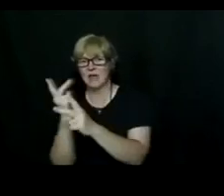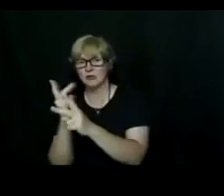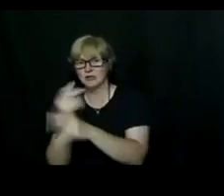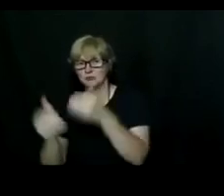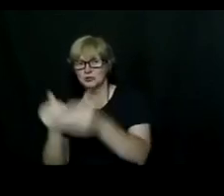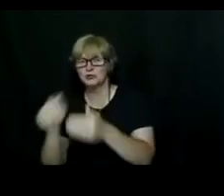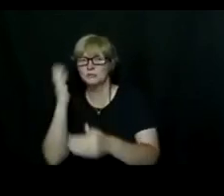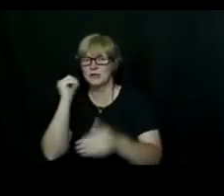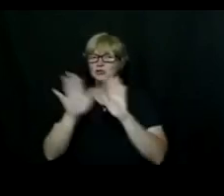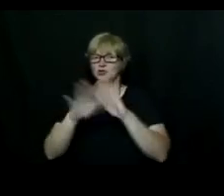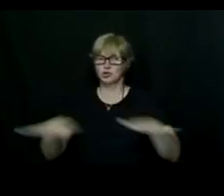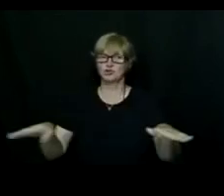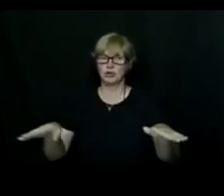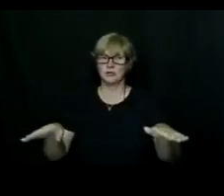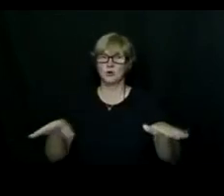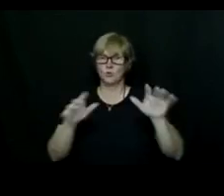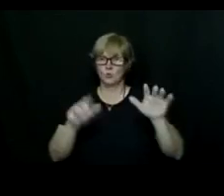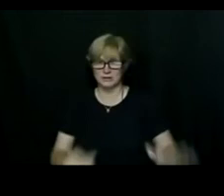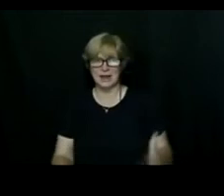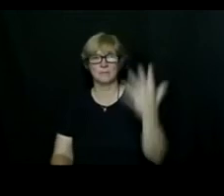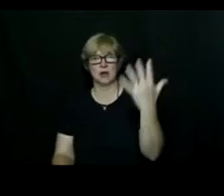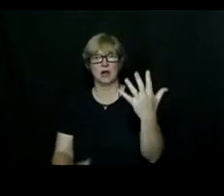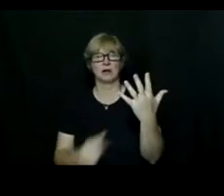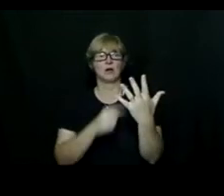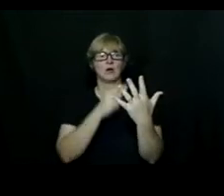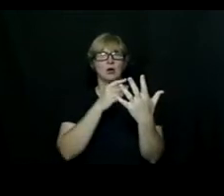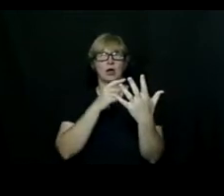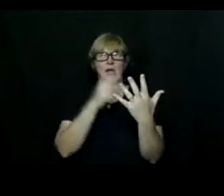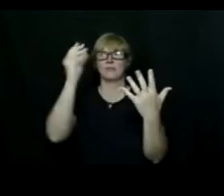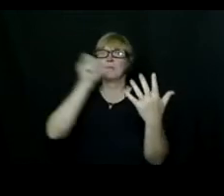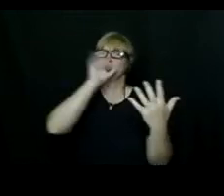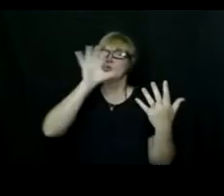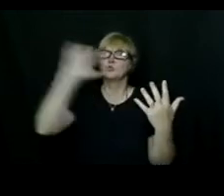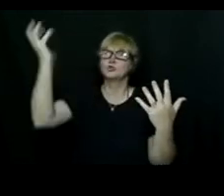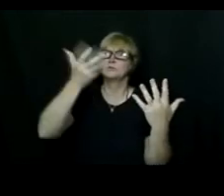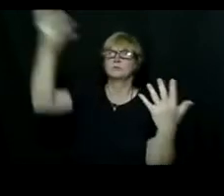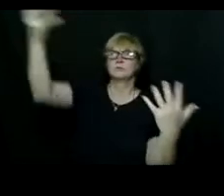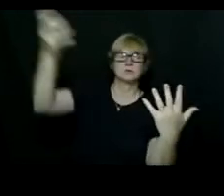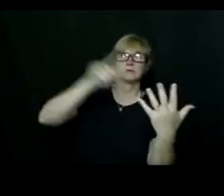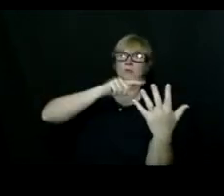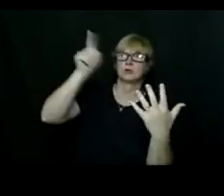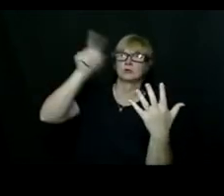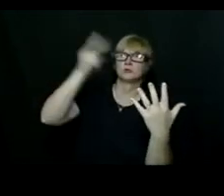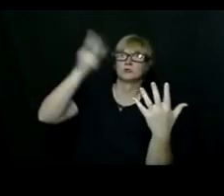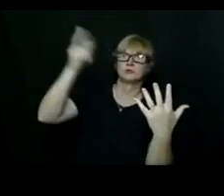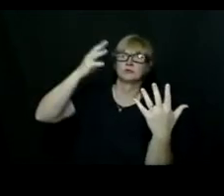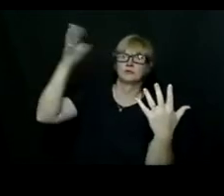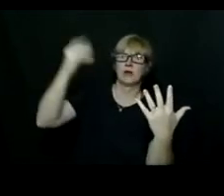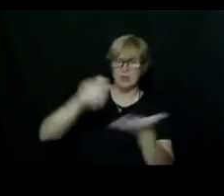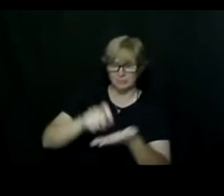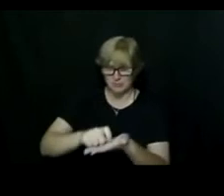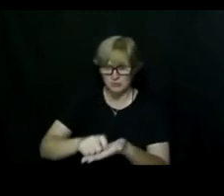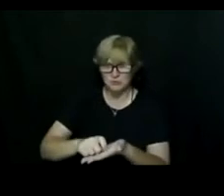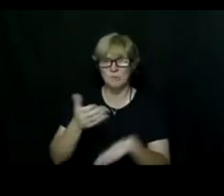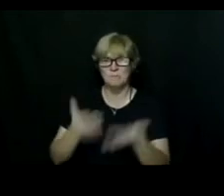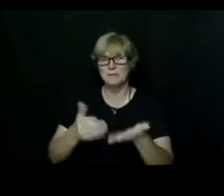children did take out their hands, counted out the balloons, or counted them out on paper. And that might be why they needed